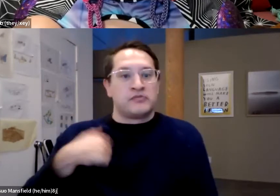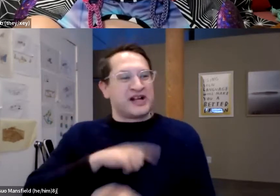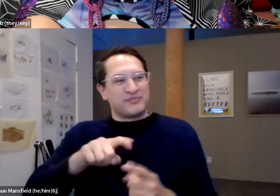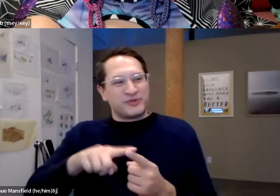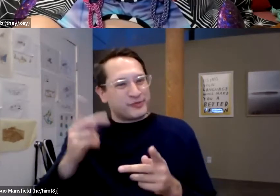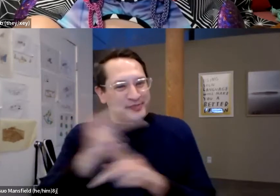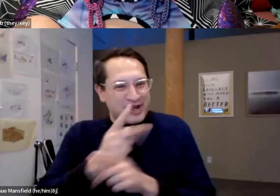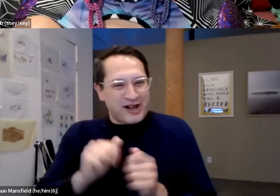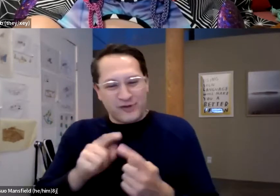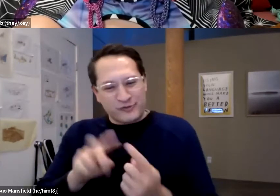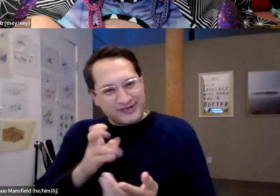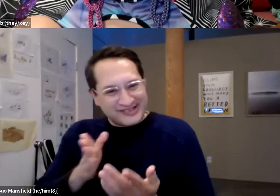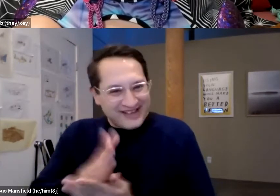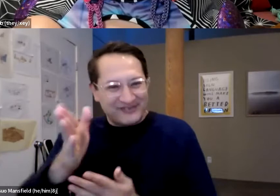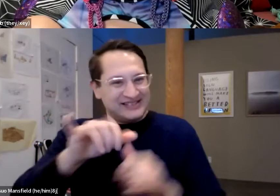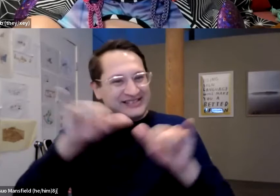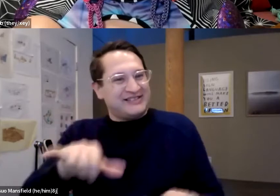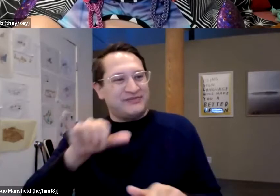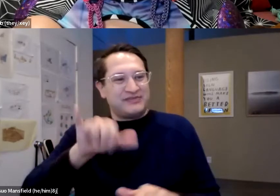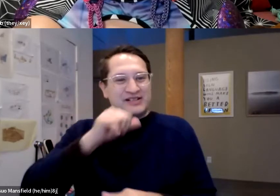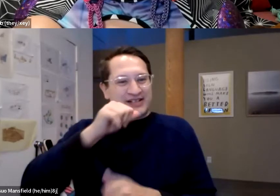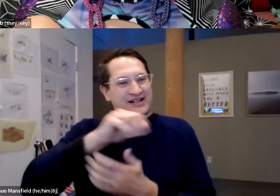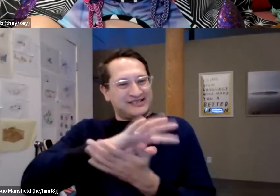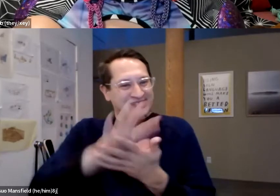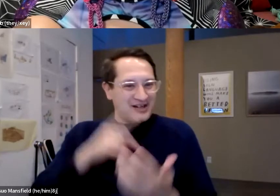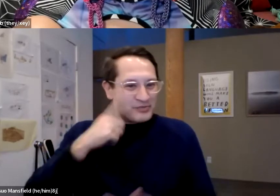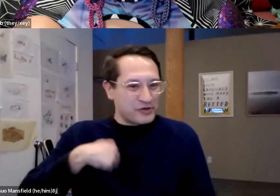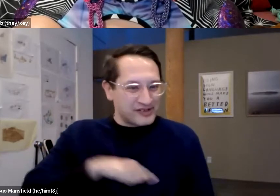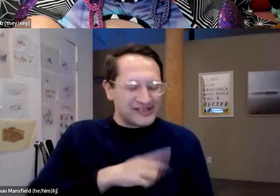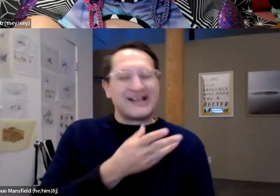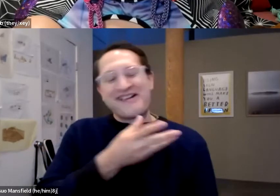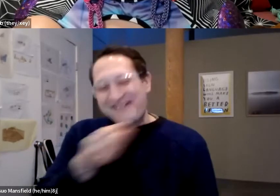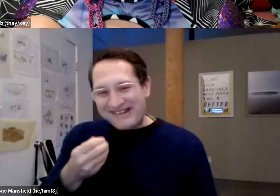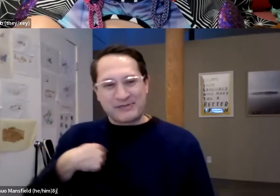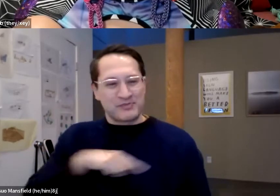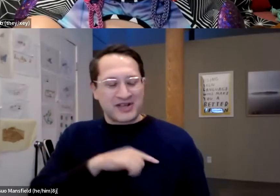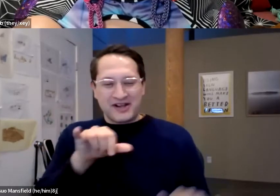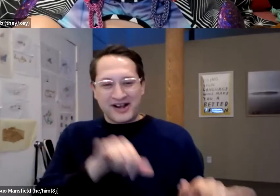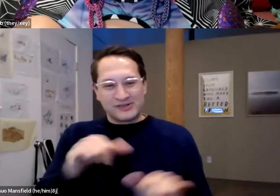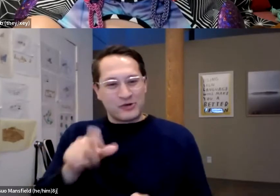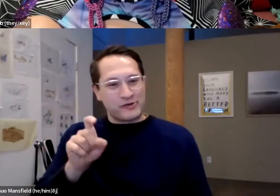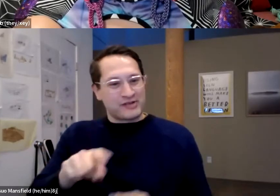for equal access, for justice. We have to figure out how to navigate a system that isn't designed for us.